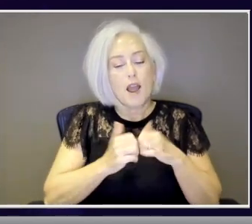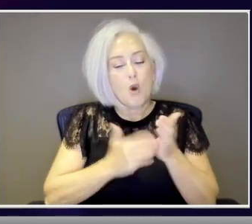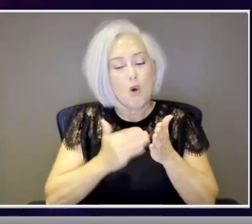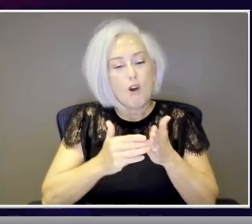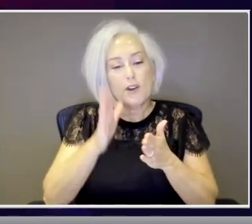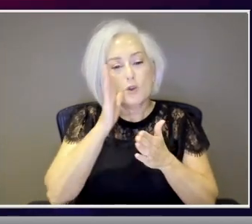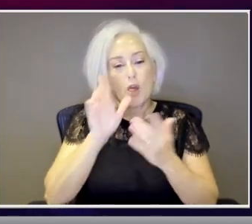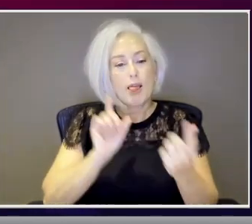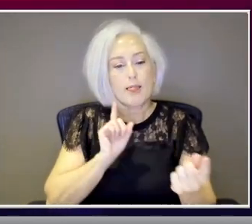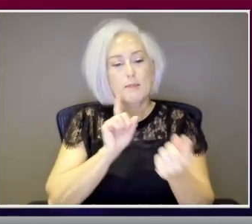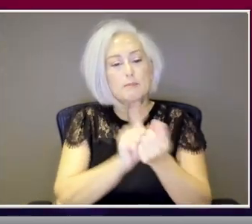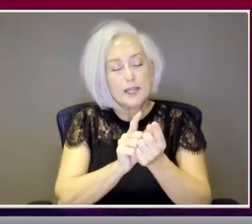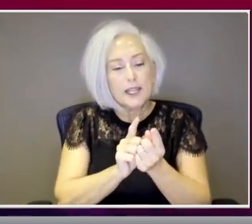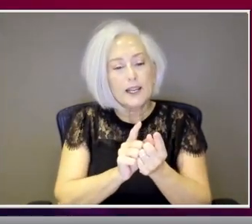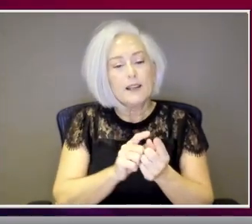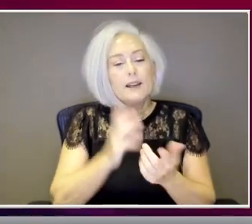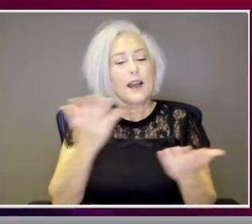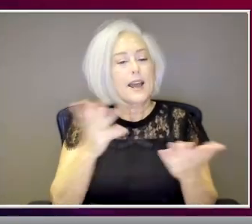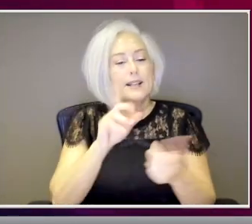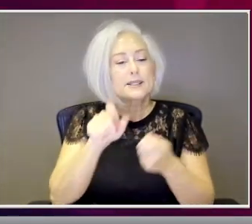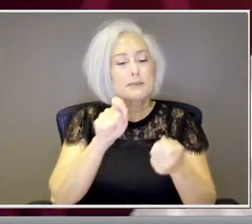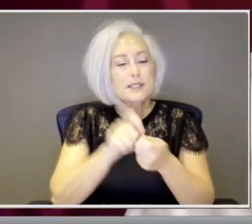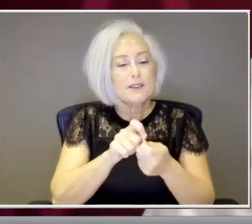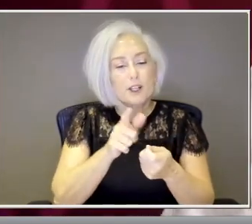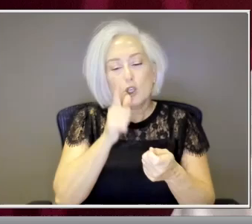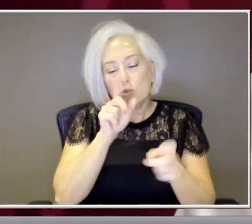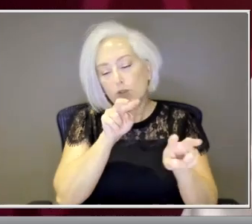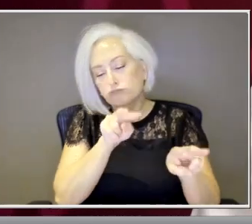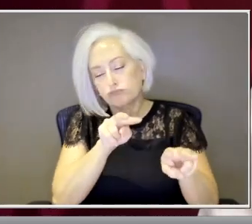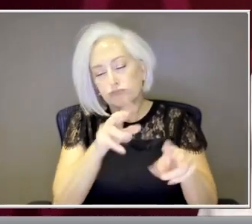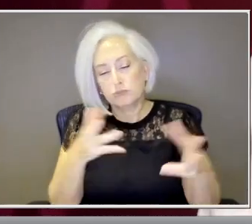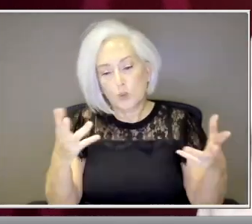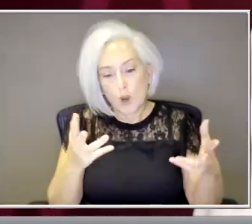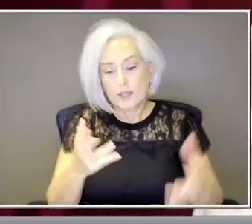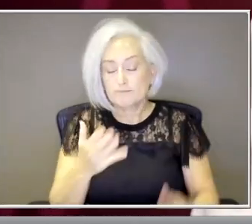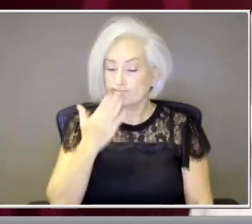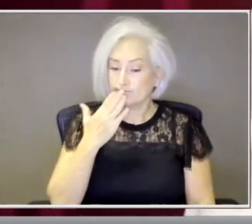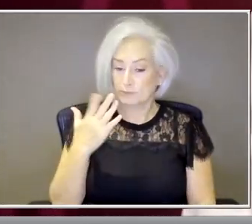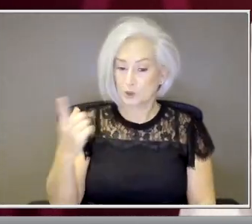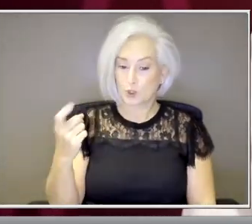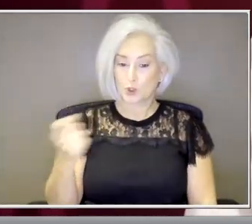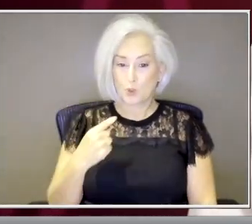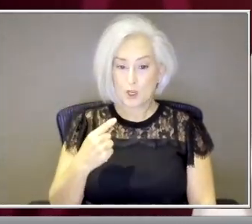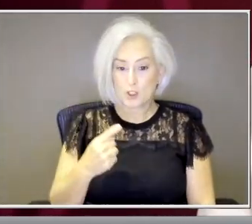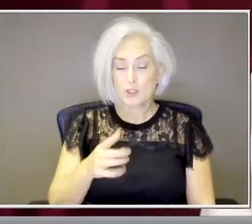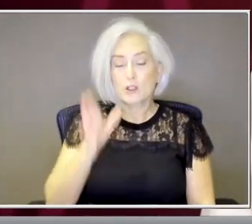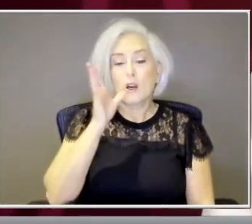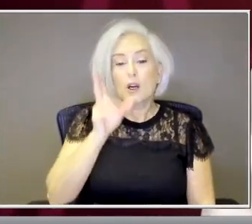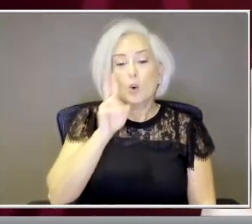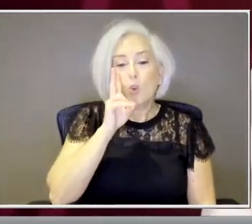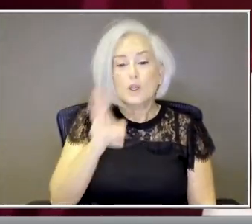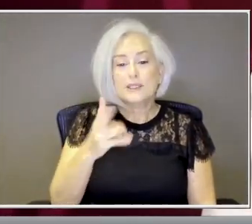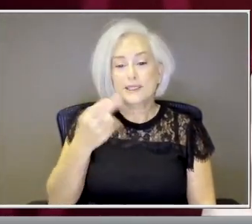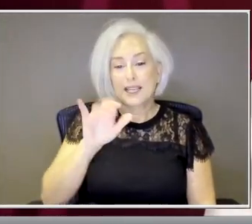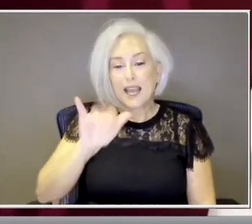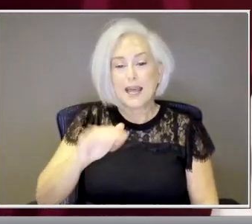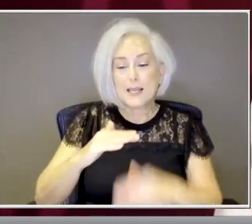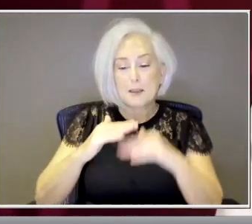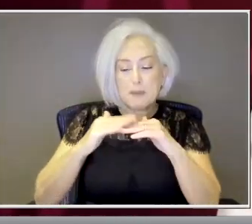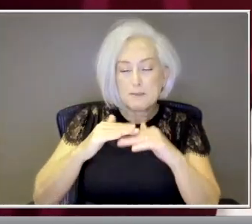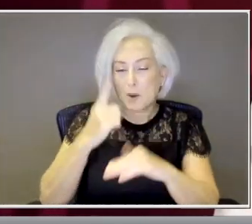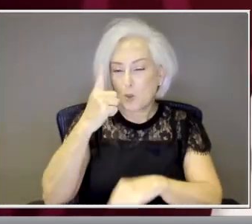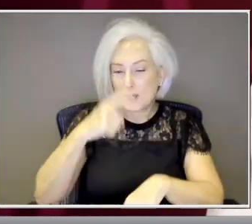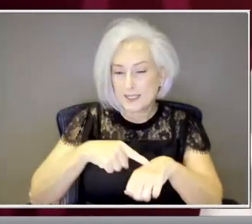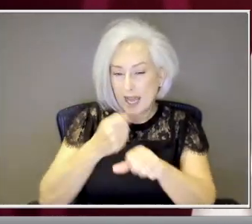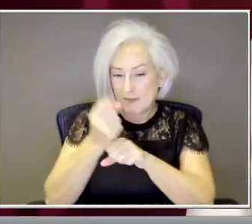what specific things are you going to be looking for? That's a great question. So we'll see Haley at a minimum once a year, and potentially more, and